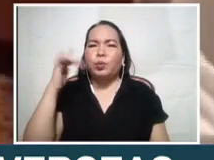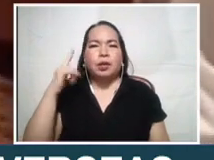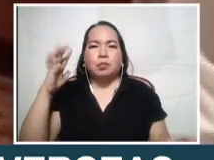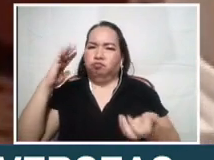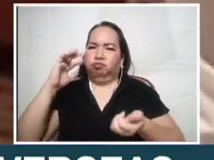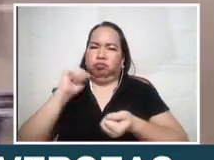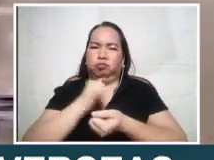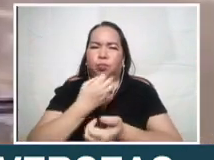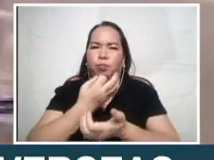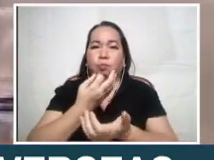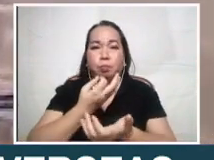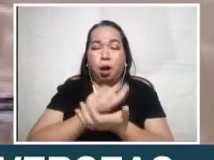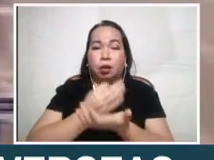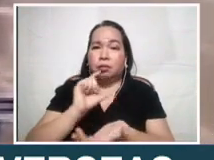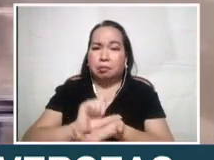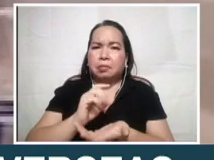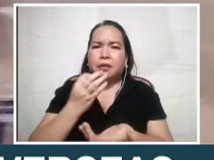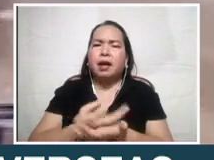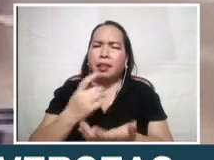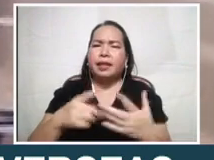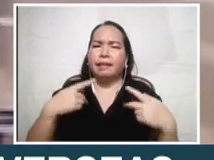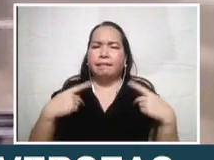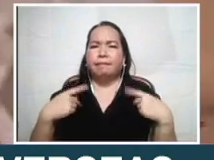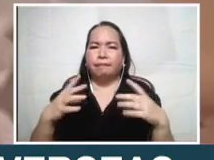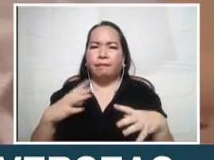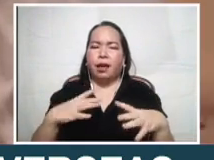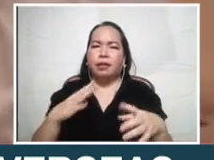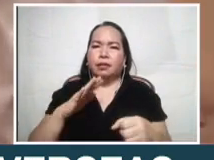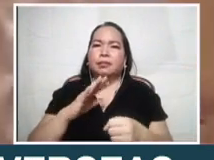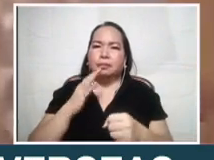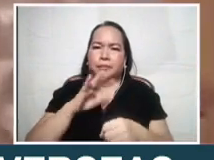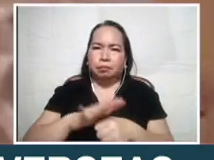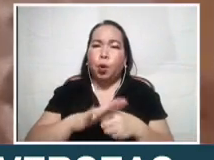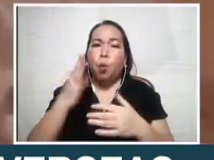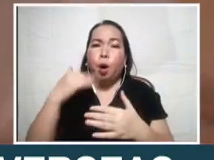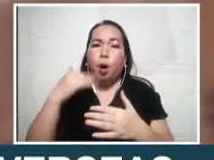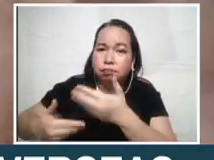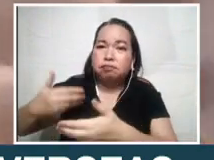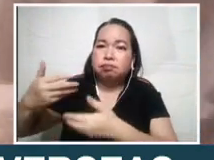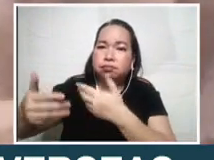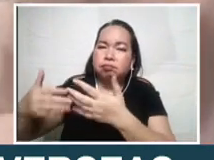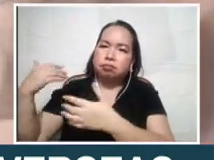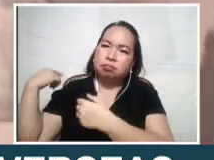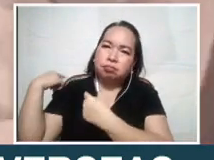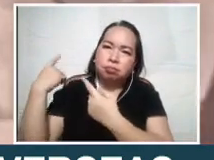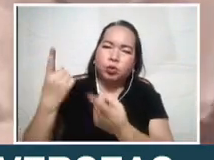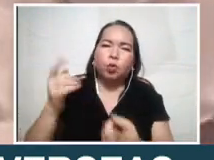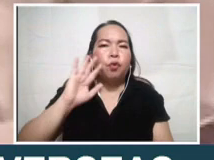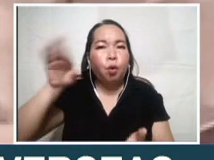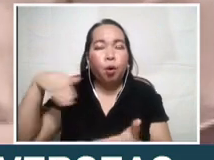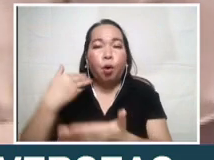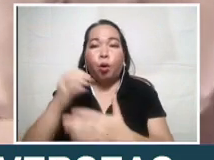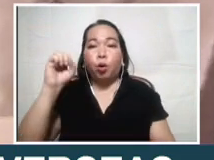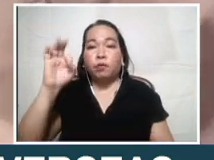have programs for our returning OFWs. Ever since, this has been an ongoing program for all of the OFWs. When they come